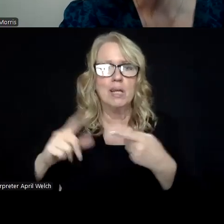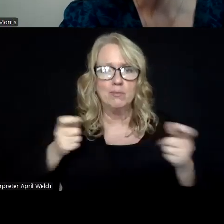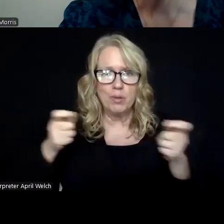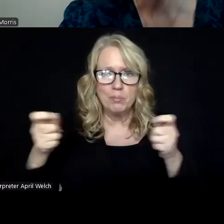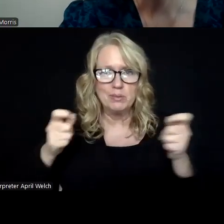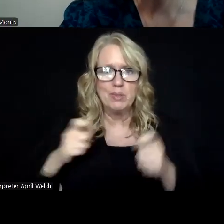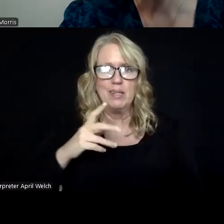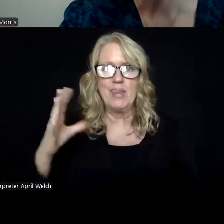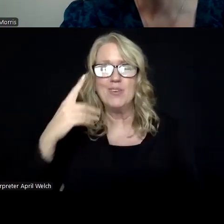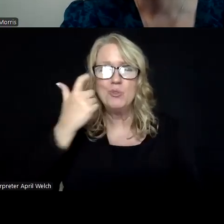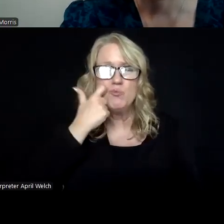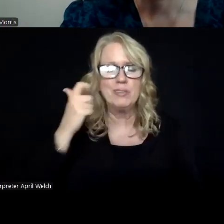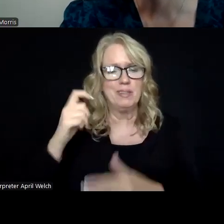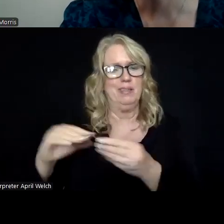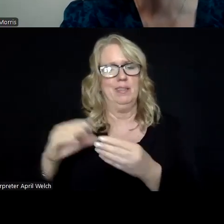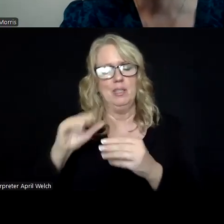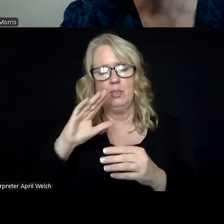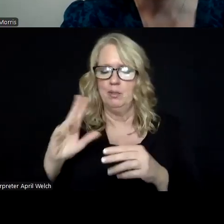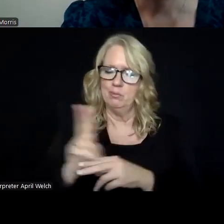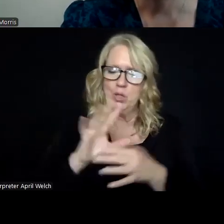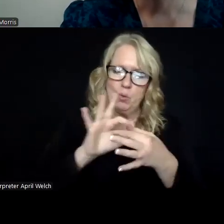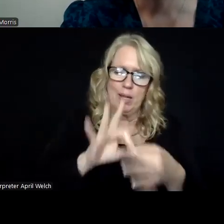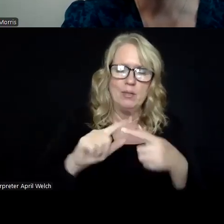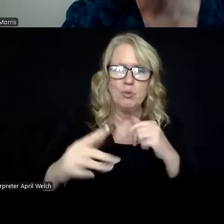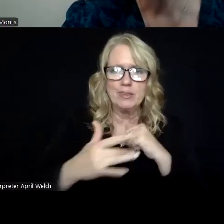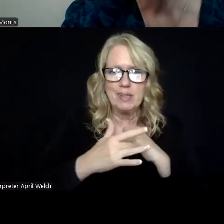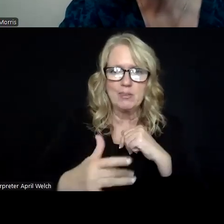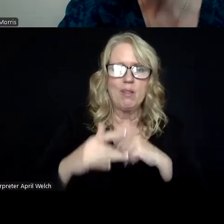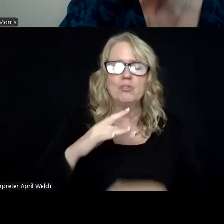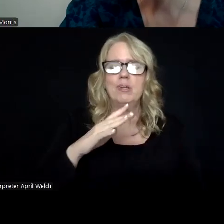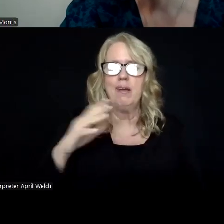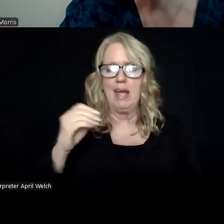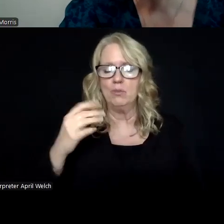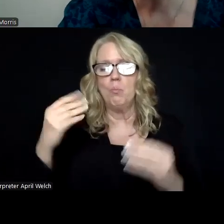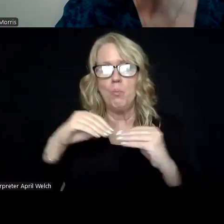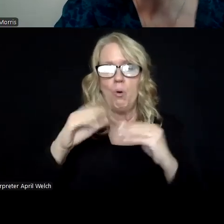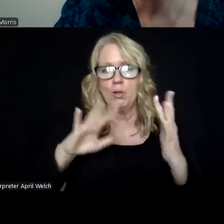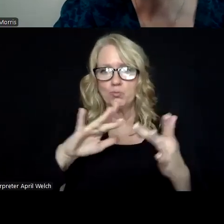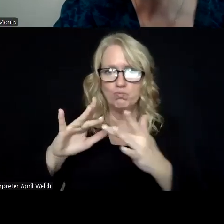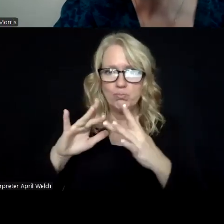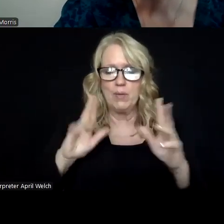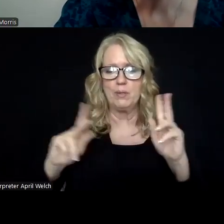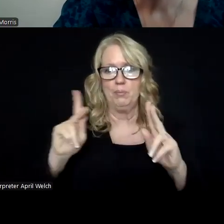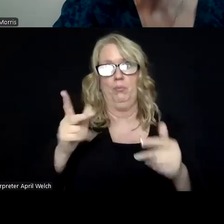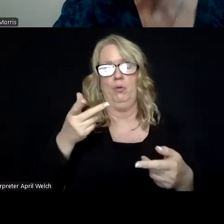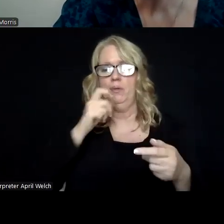just heard about, using technology so that we can reach people without them having to come to the